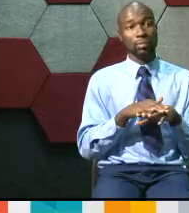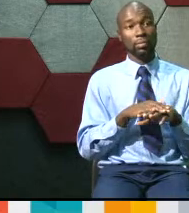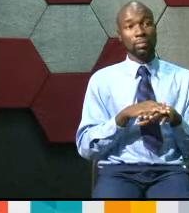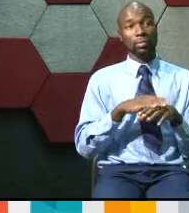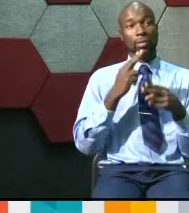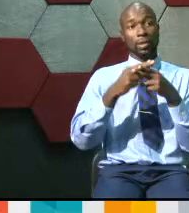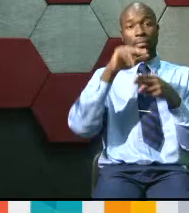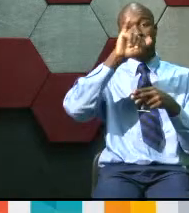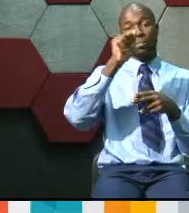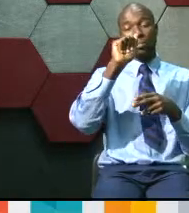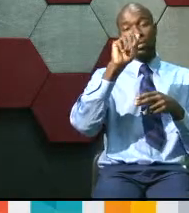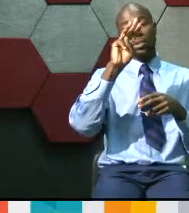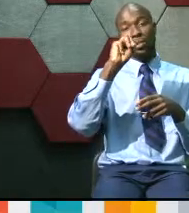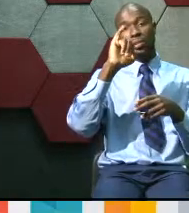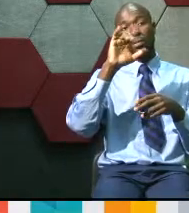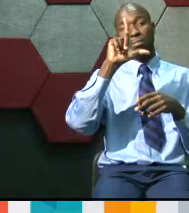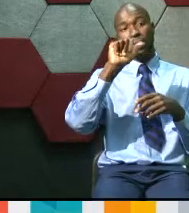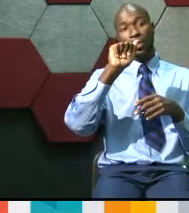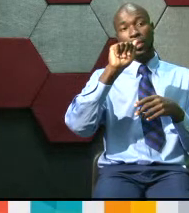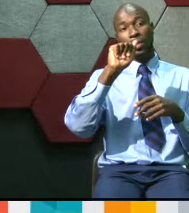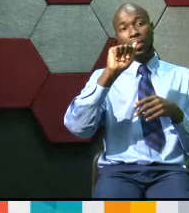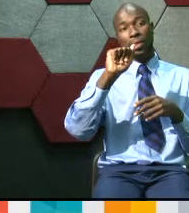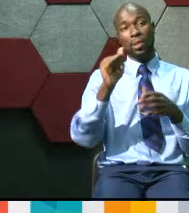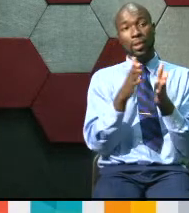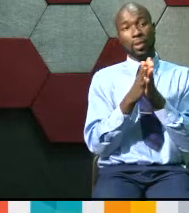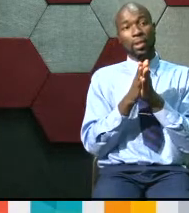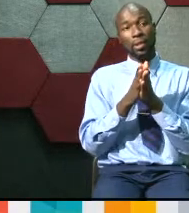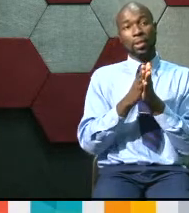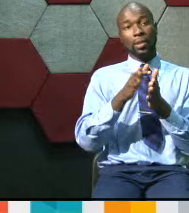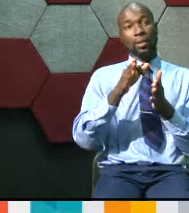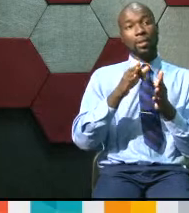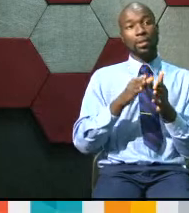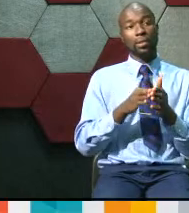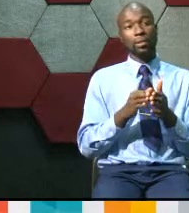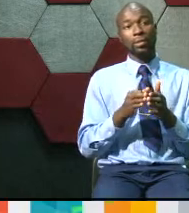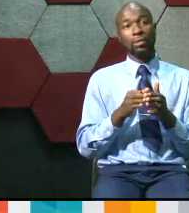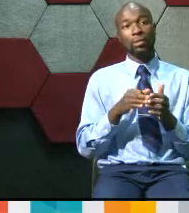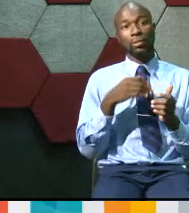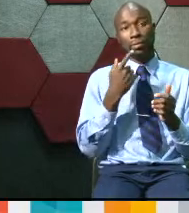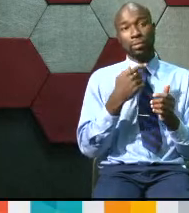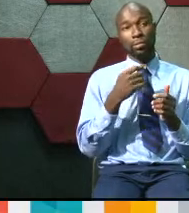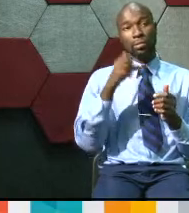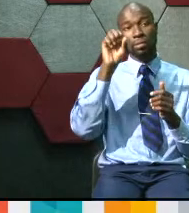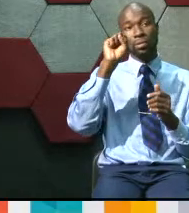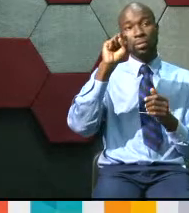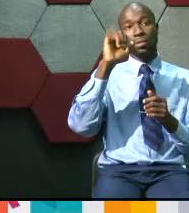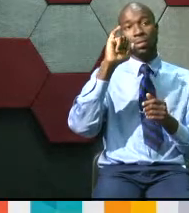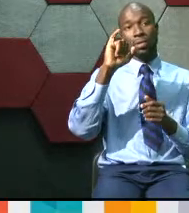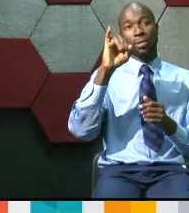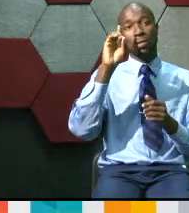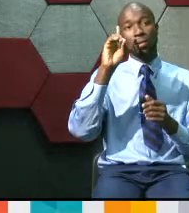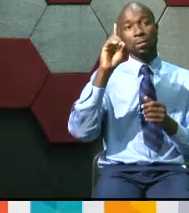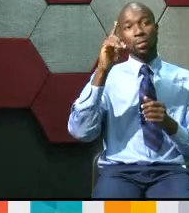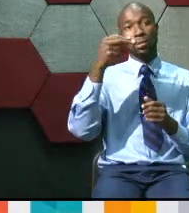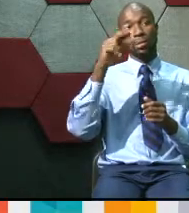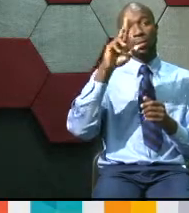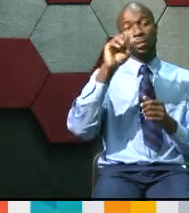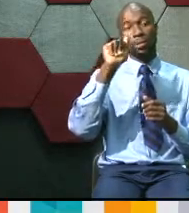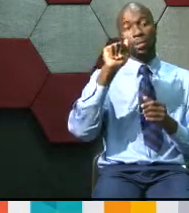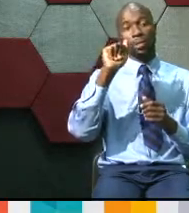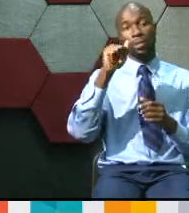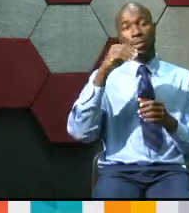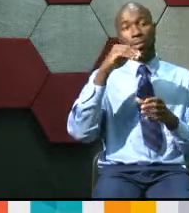Jamila Abdul Malik Mazuri and Siddhara Shabir Harune from Memon Academy High